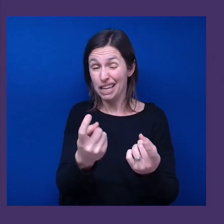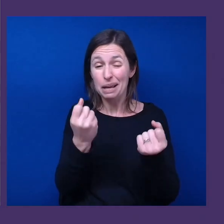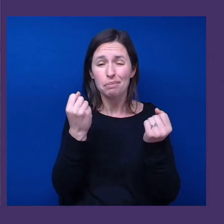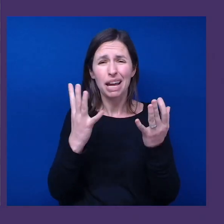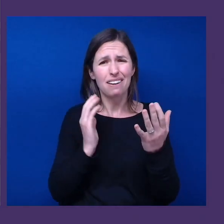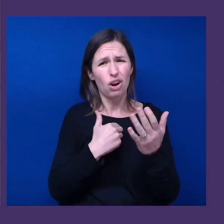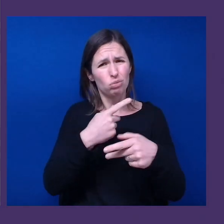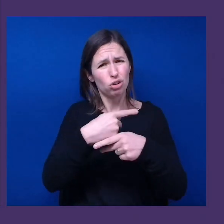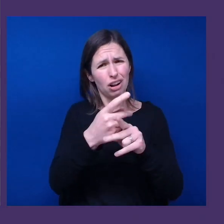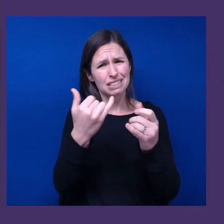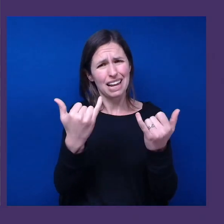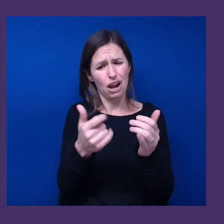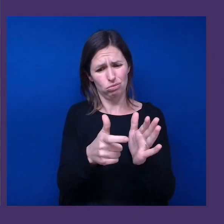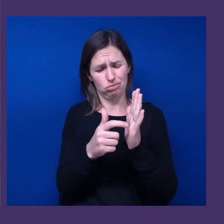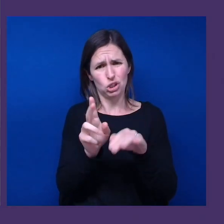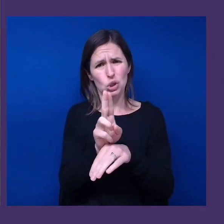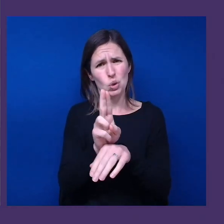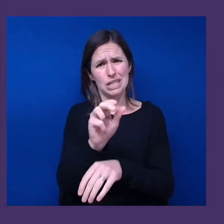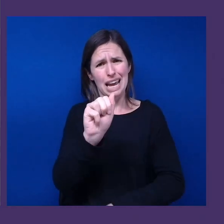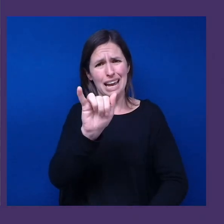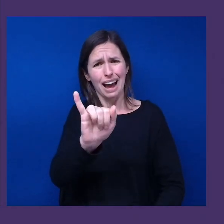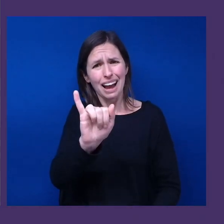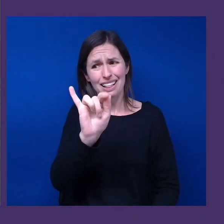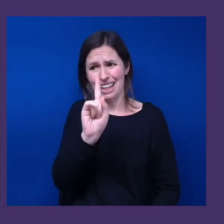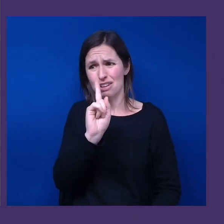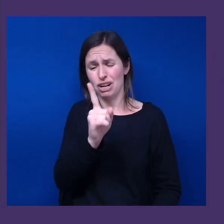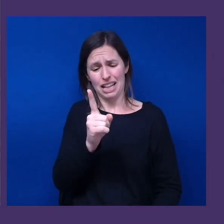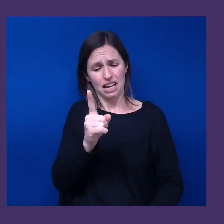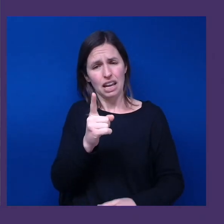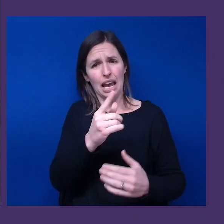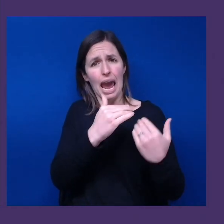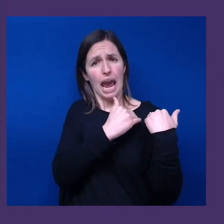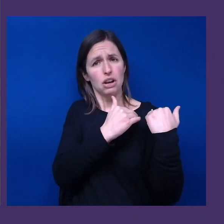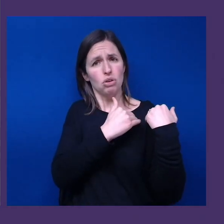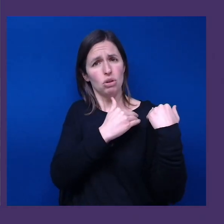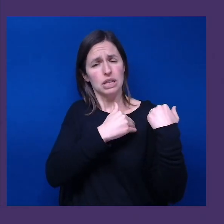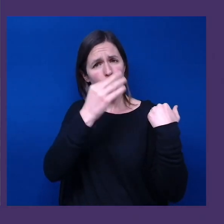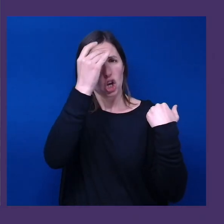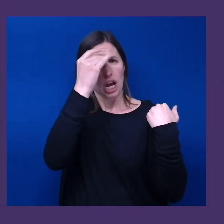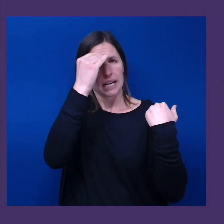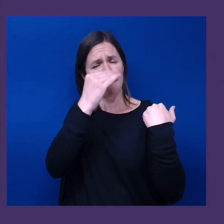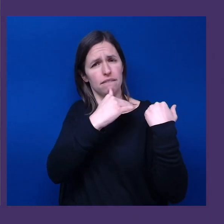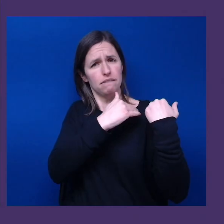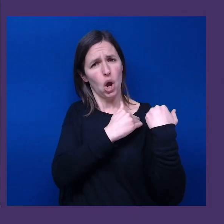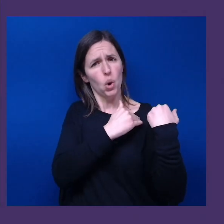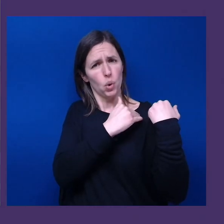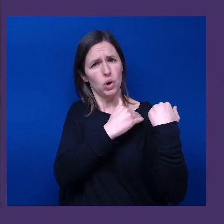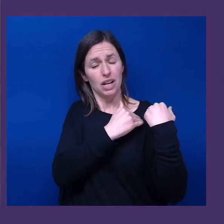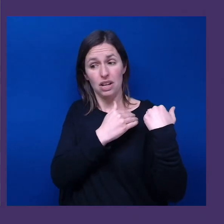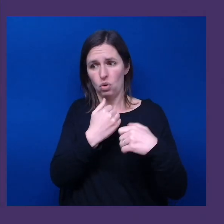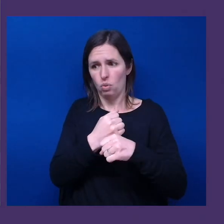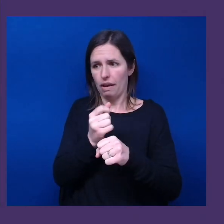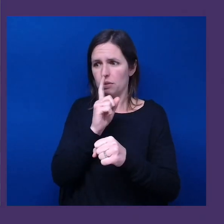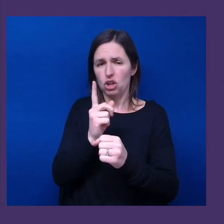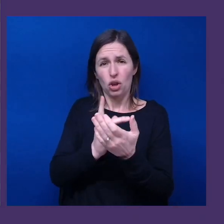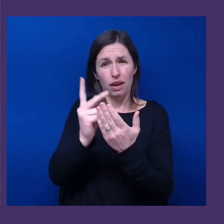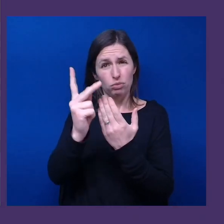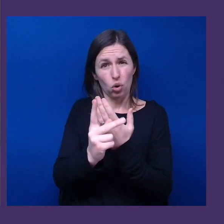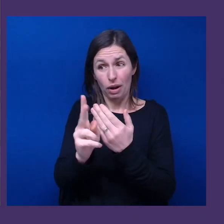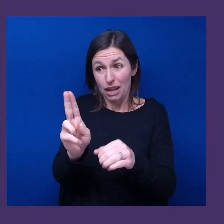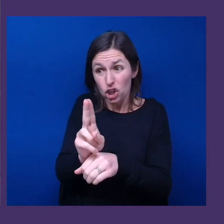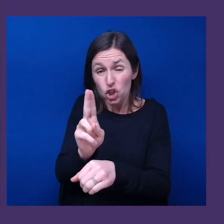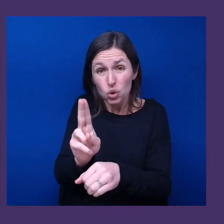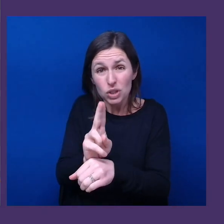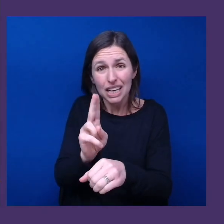AI, which handles a lot of the cognitive load for individuals. So we need to make sure the programs that are using AI are cognitively